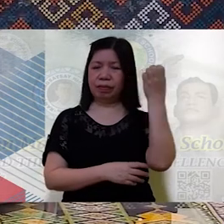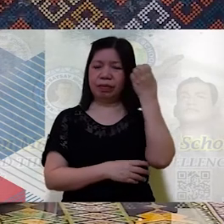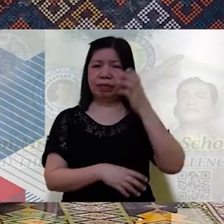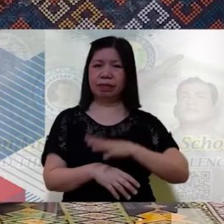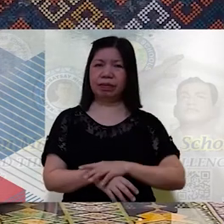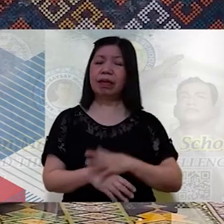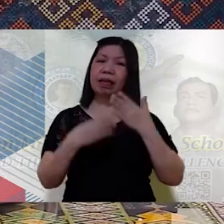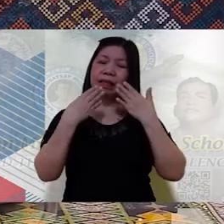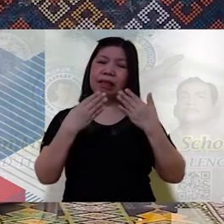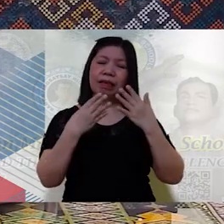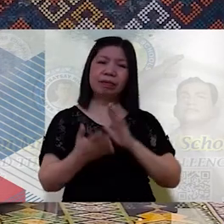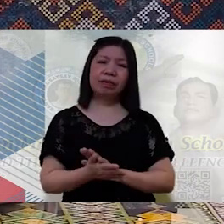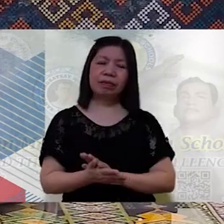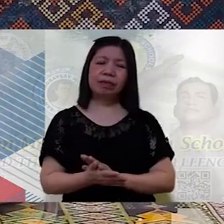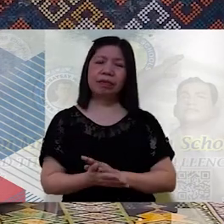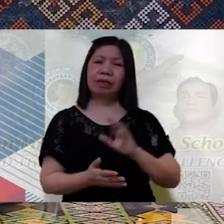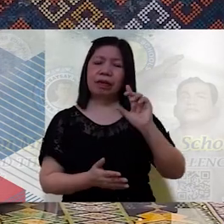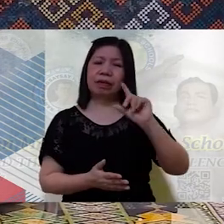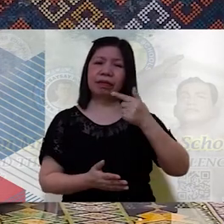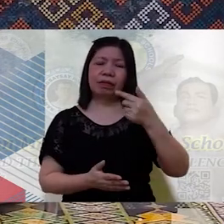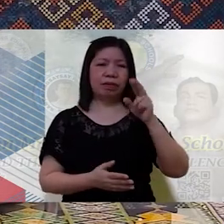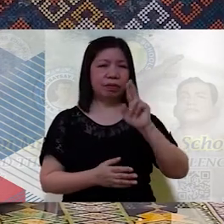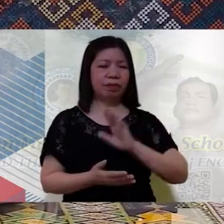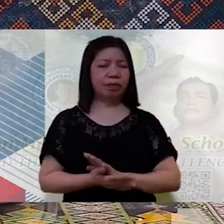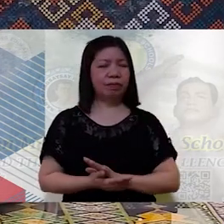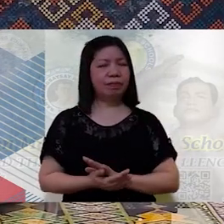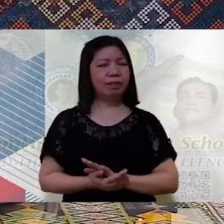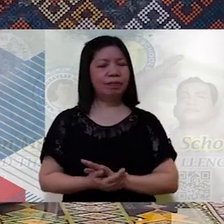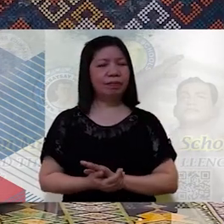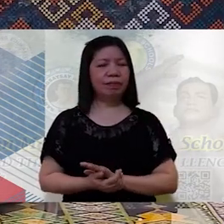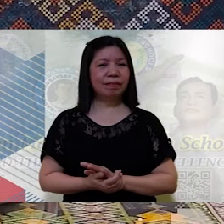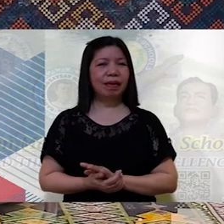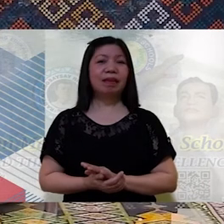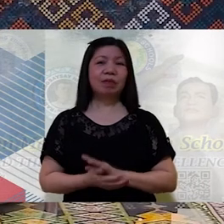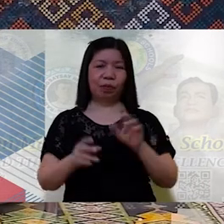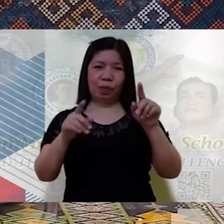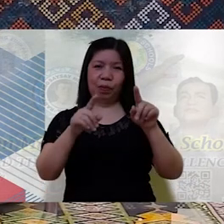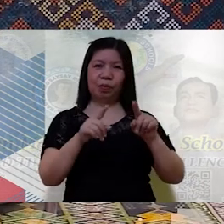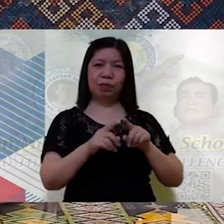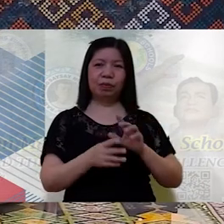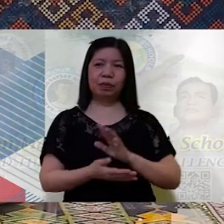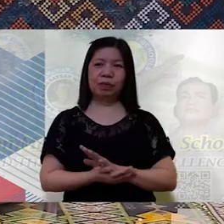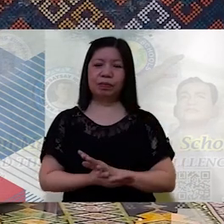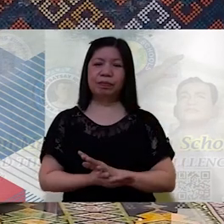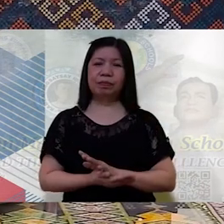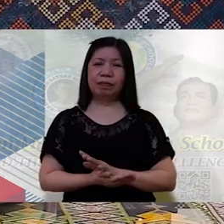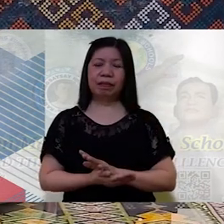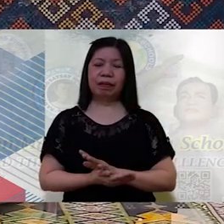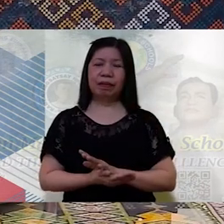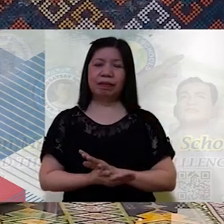emergencies. Thank you, local government units. But of course,